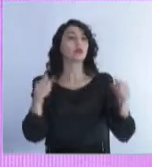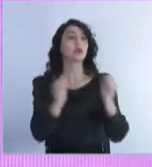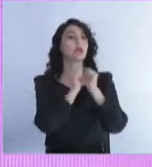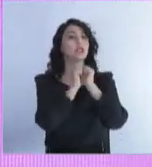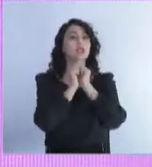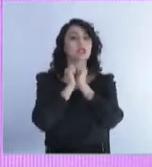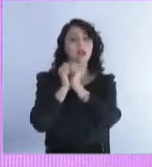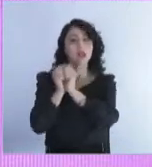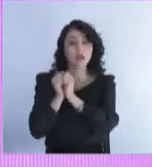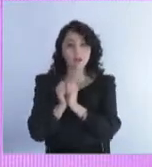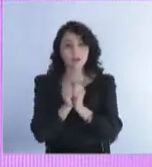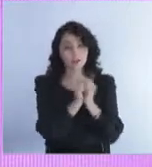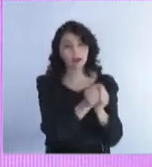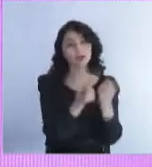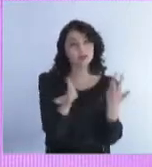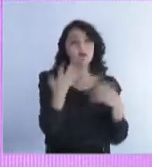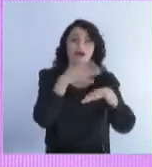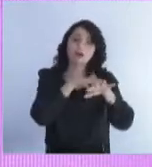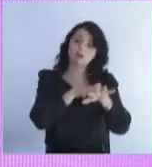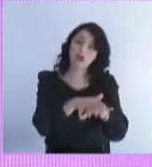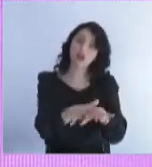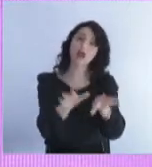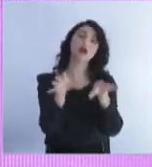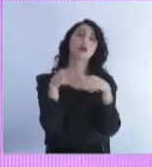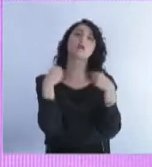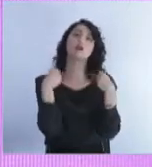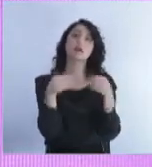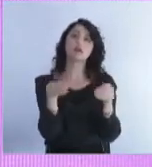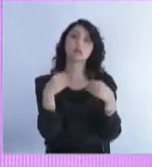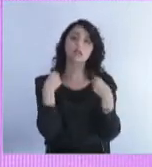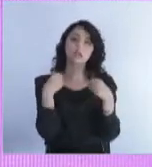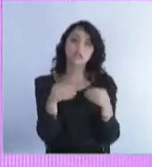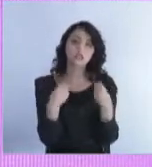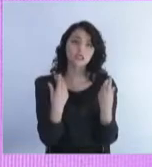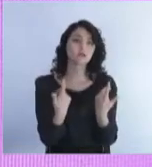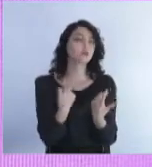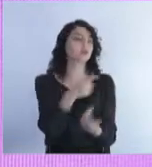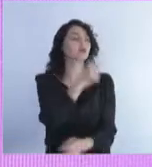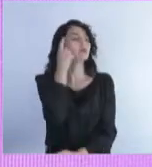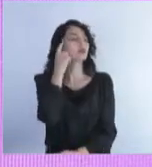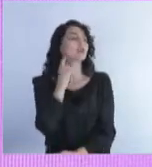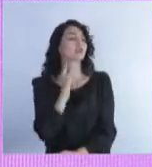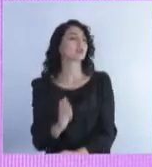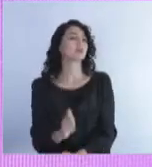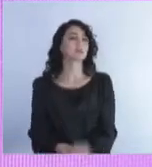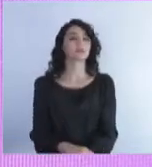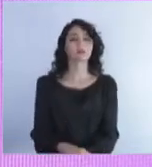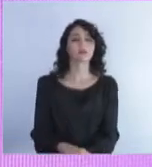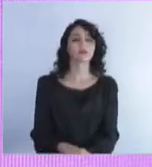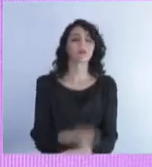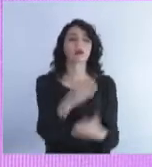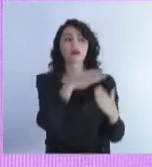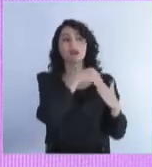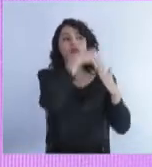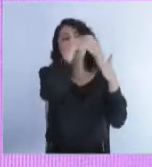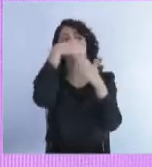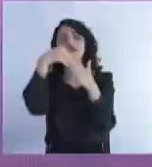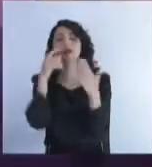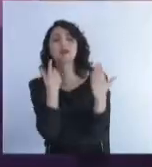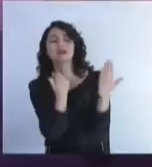more adaptable, more flexible maybe. What do you think about it? What kind of leaders do we